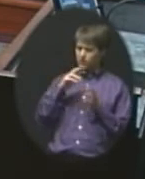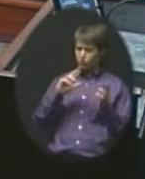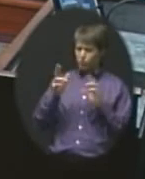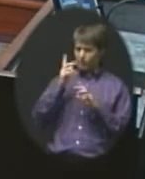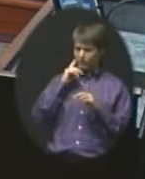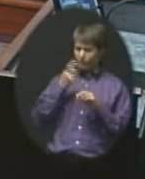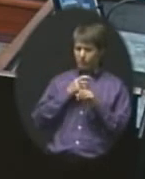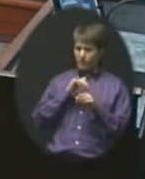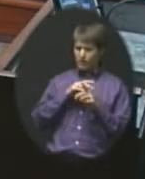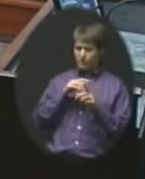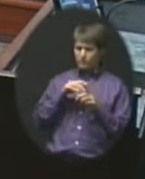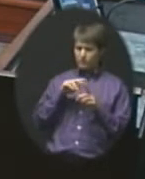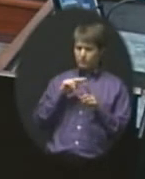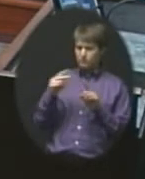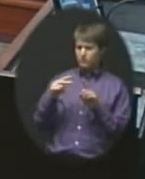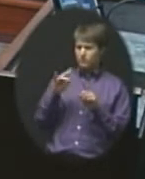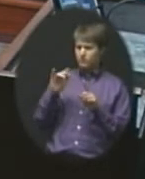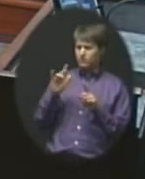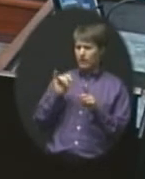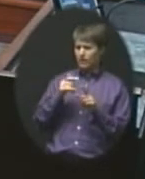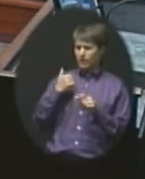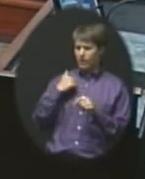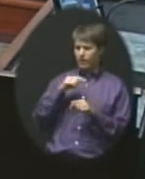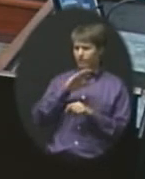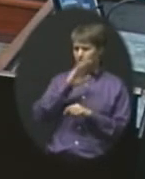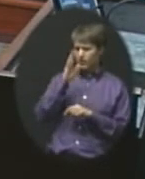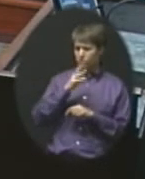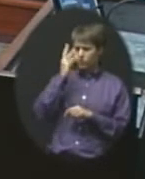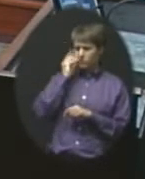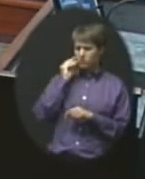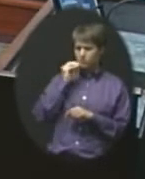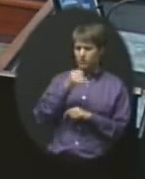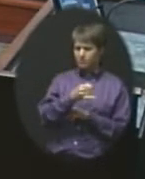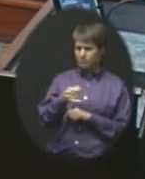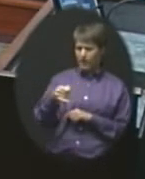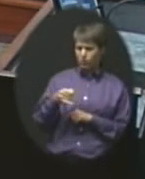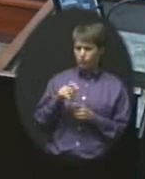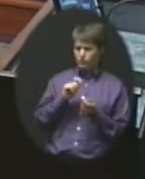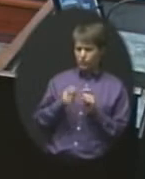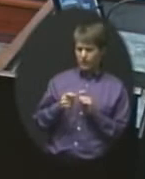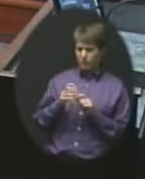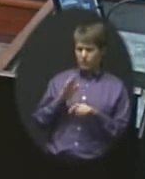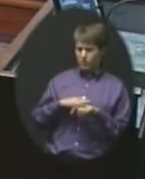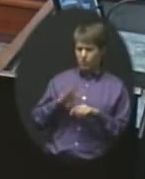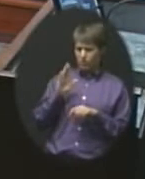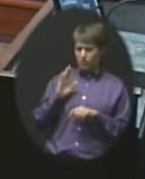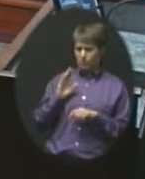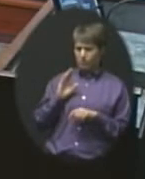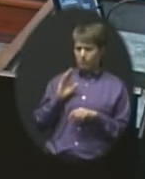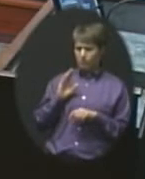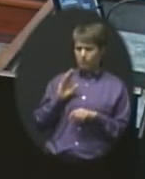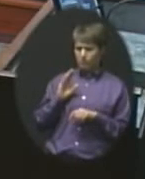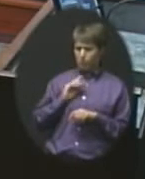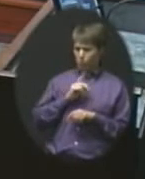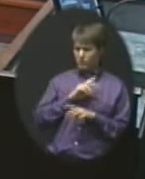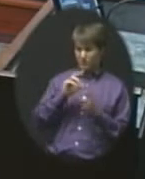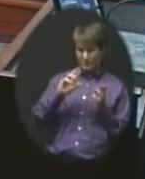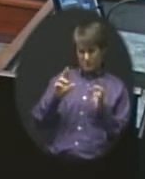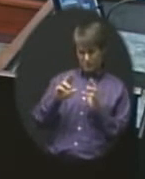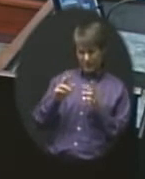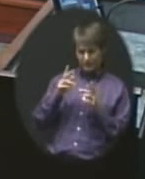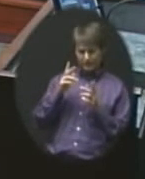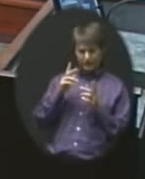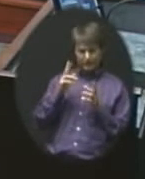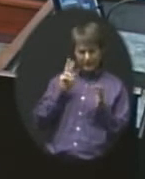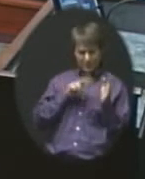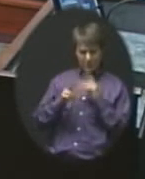from that standpoint, being that I've never gone through a boundary change, being on the board to anticipate, to be prepared and